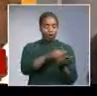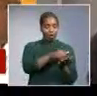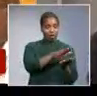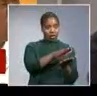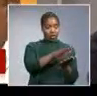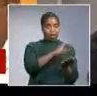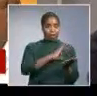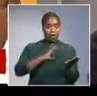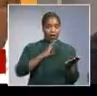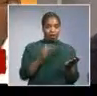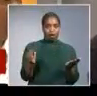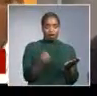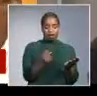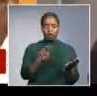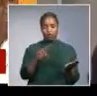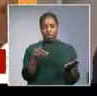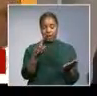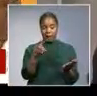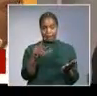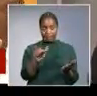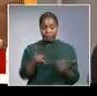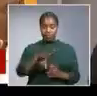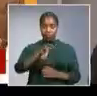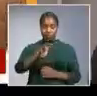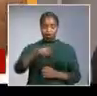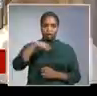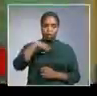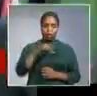in PE, and the ANC pushing to oust Tshwane Mayor Solim Zimanga.